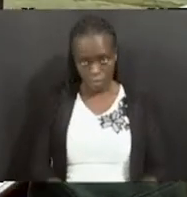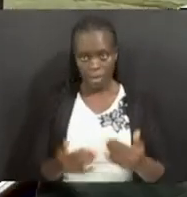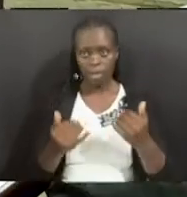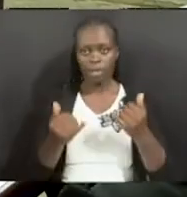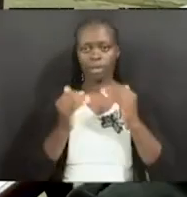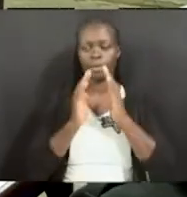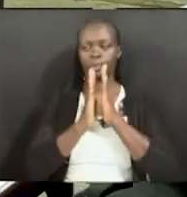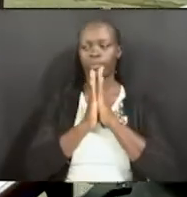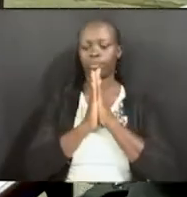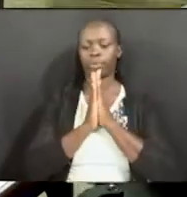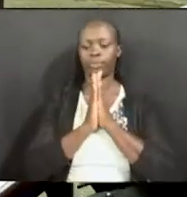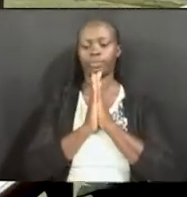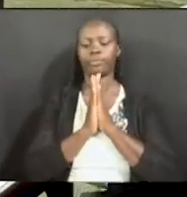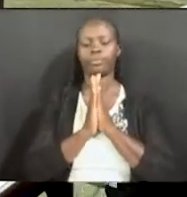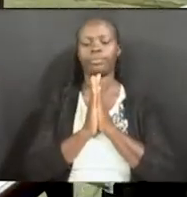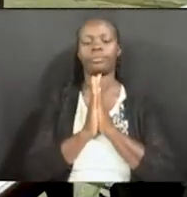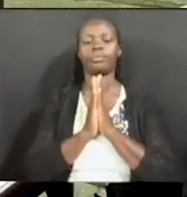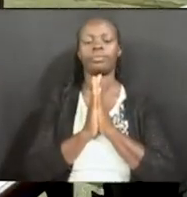Shall we pray?